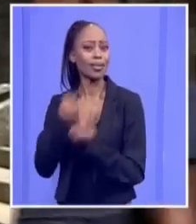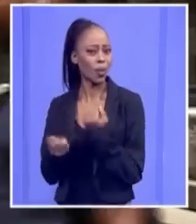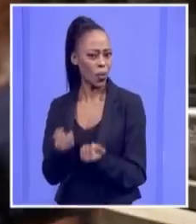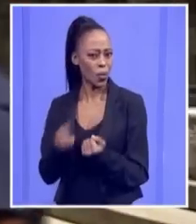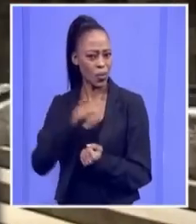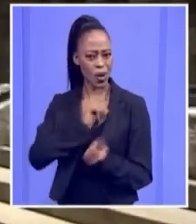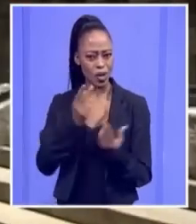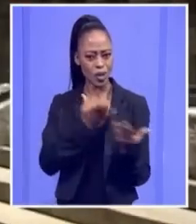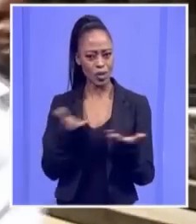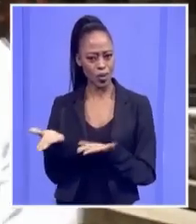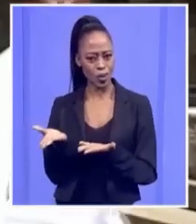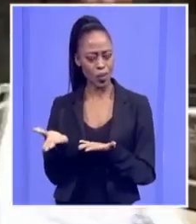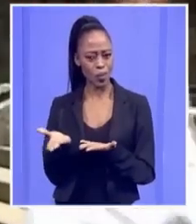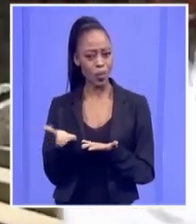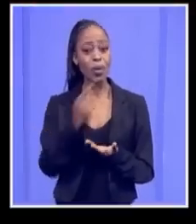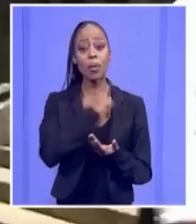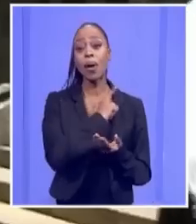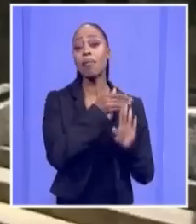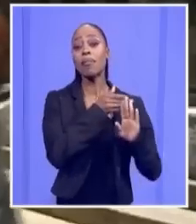that we have on the one time